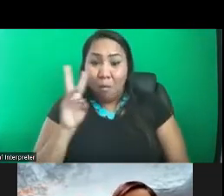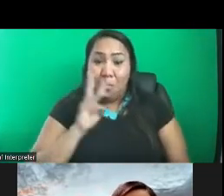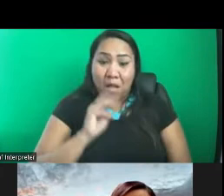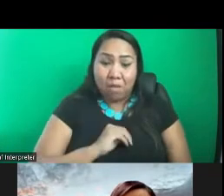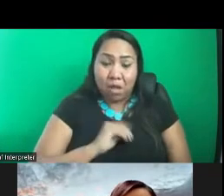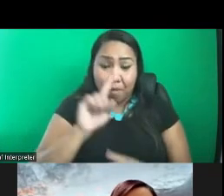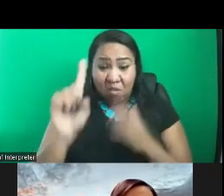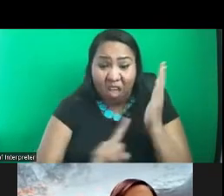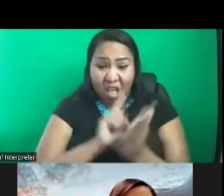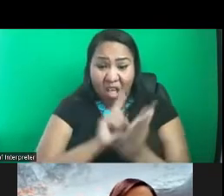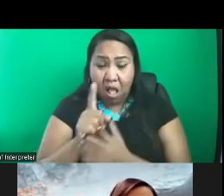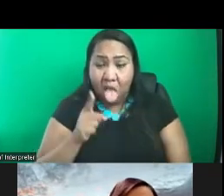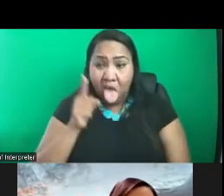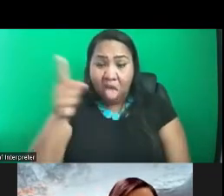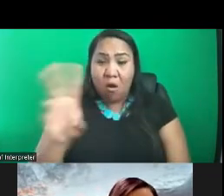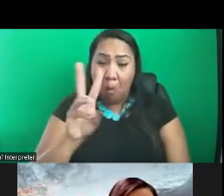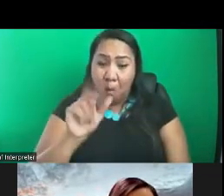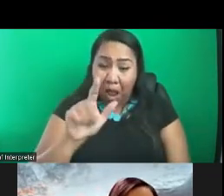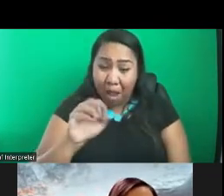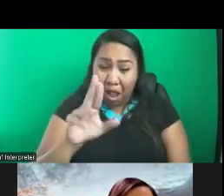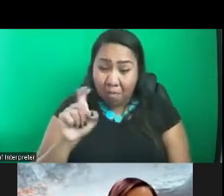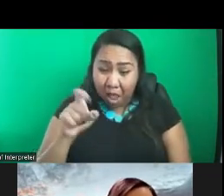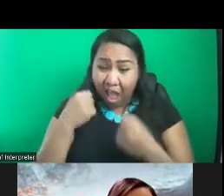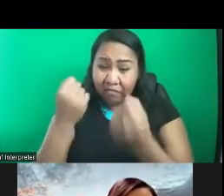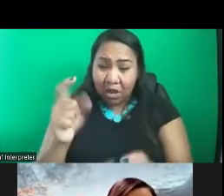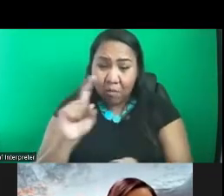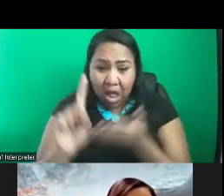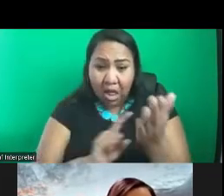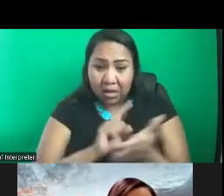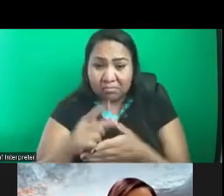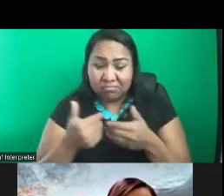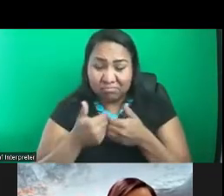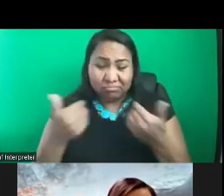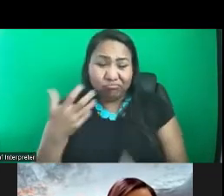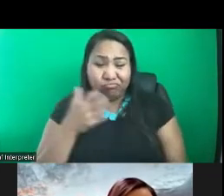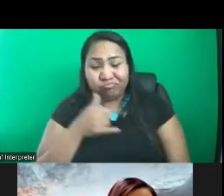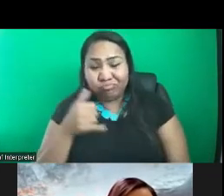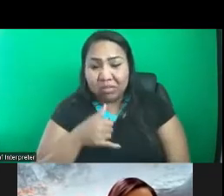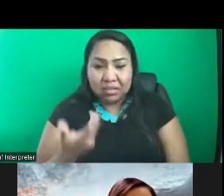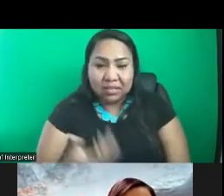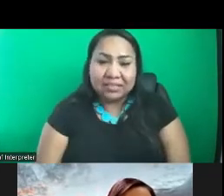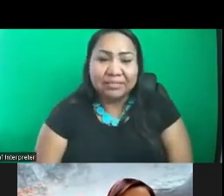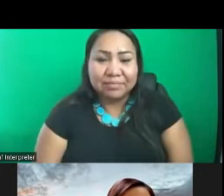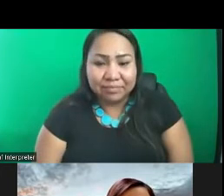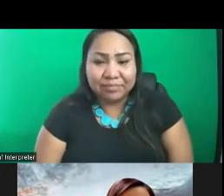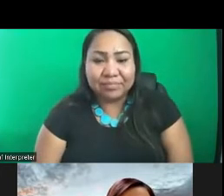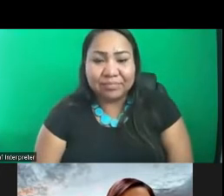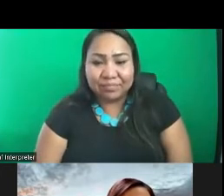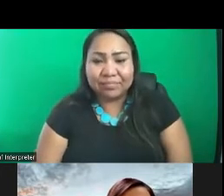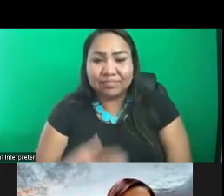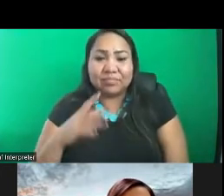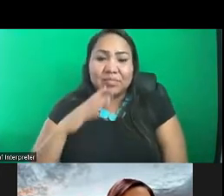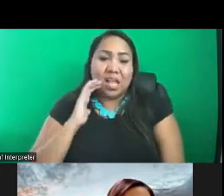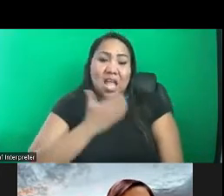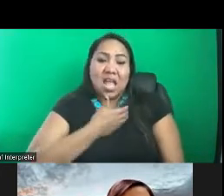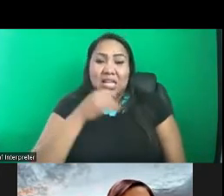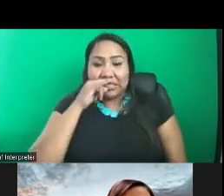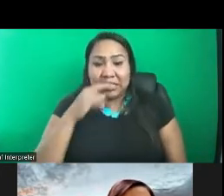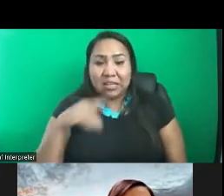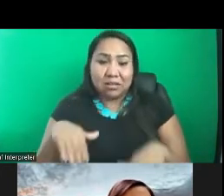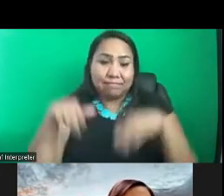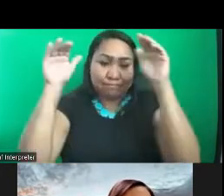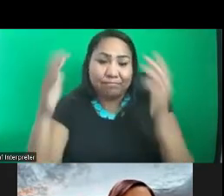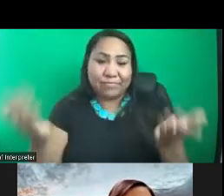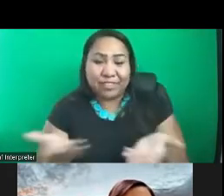how remote that we are. But knowing that and knowing our kids are raised here, one of the biggest struggles I found is